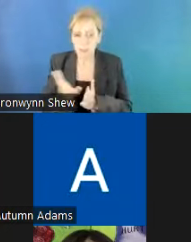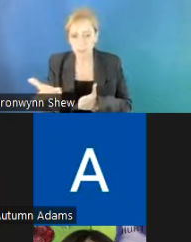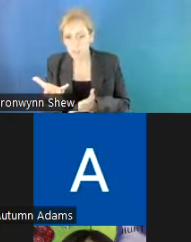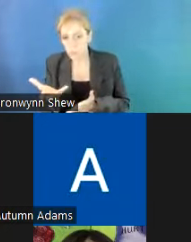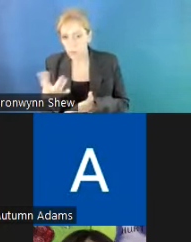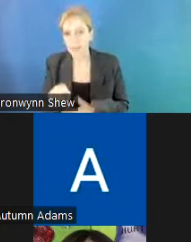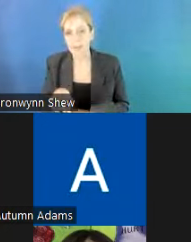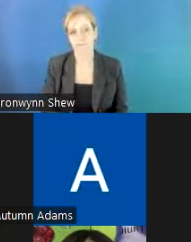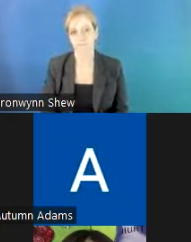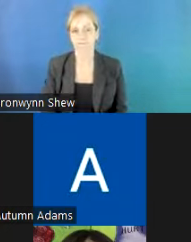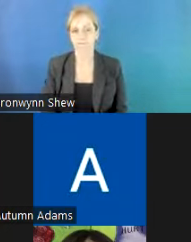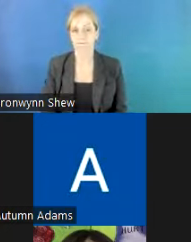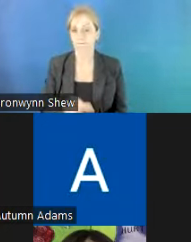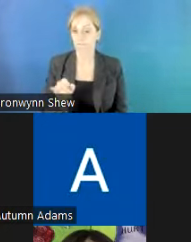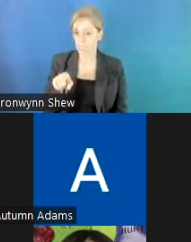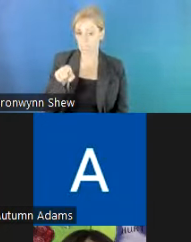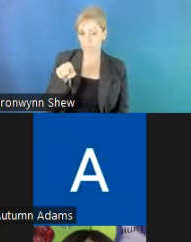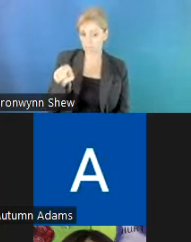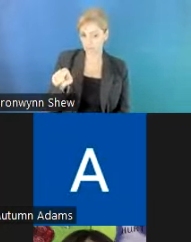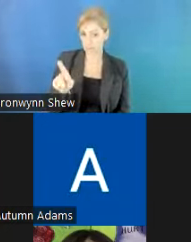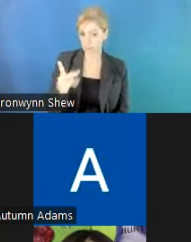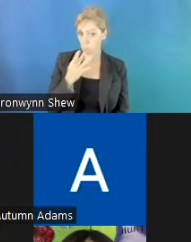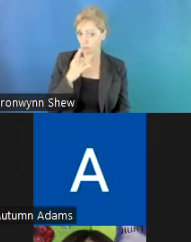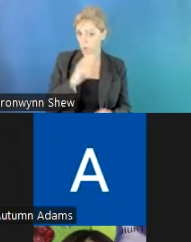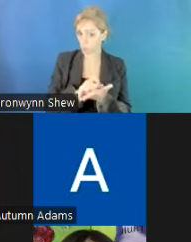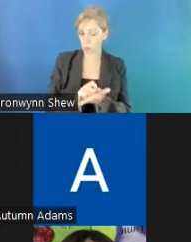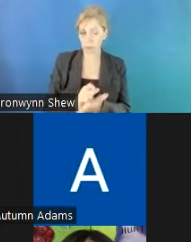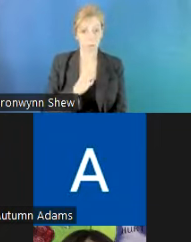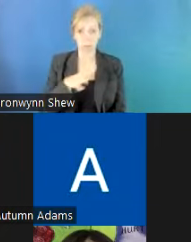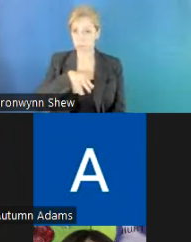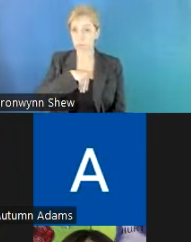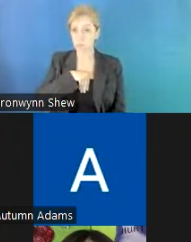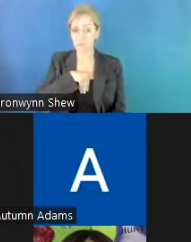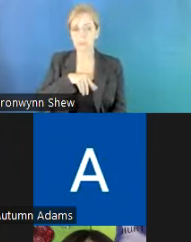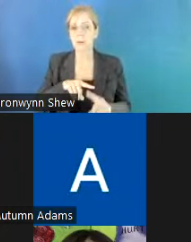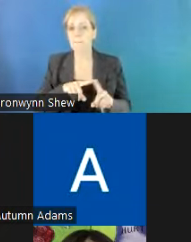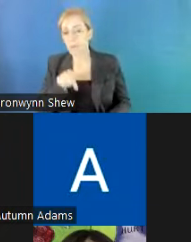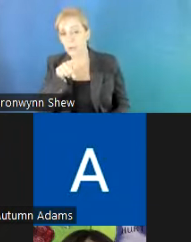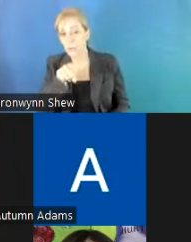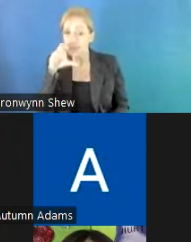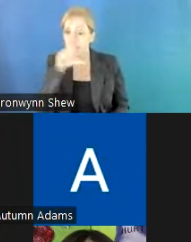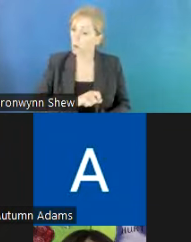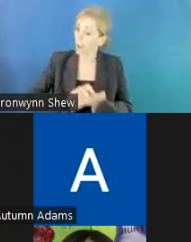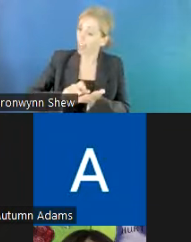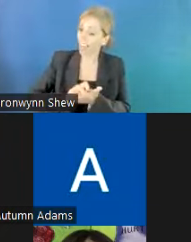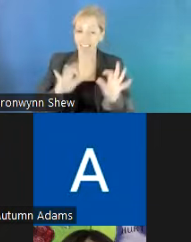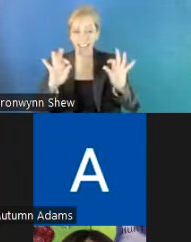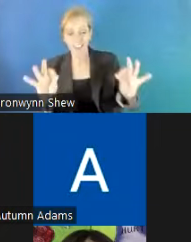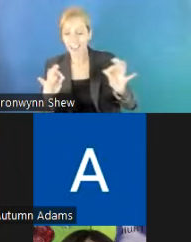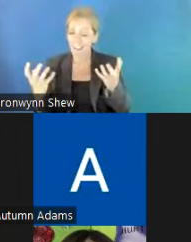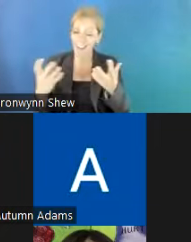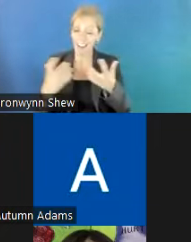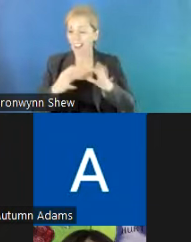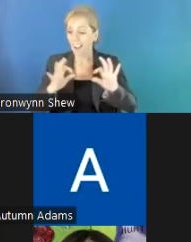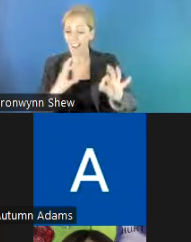If they prefer to write, fine. But don't assume that writing is going to be the best way of communication for them. Oftentimes, for